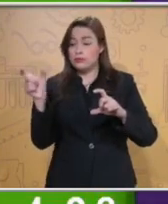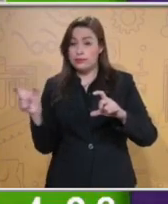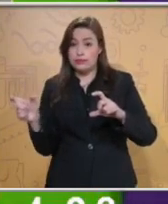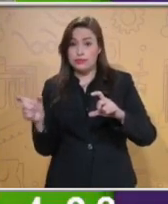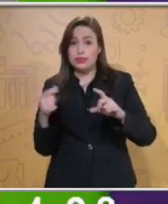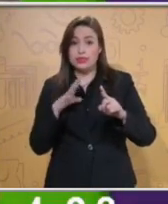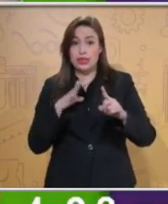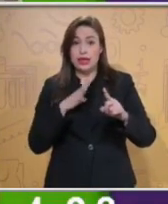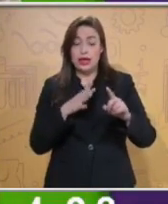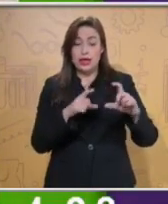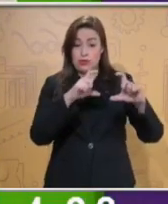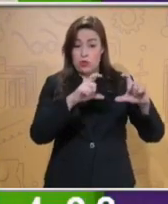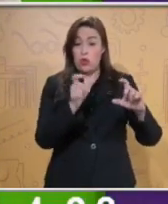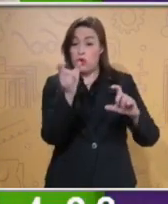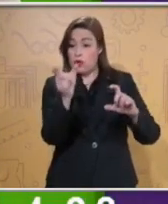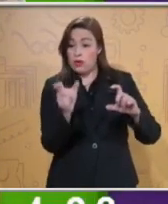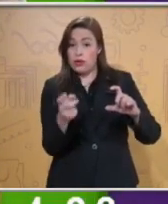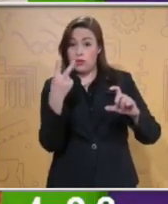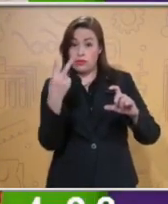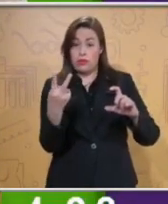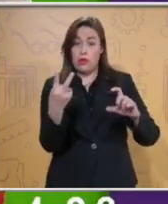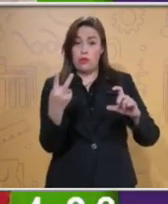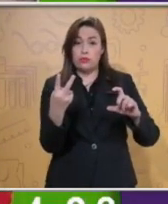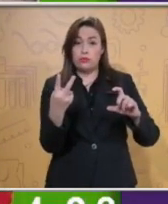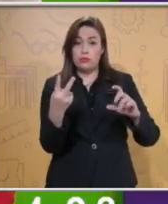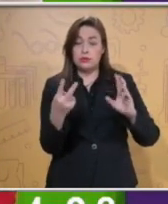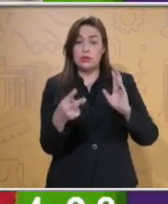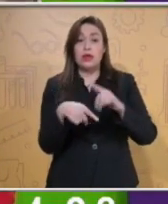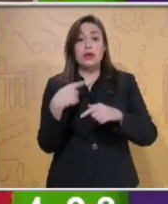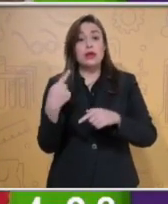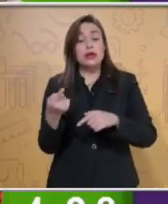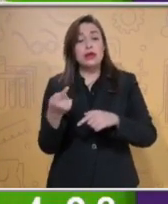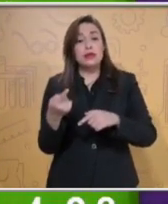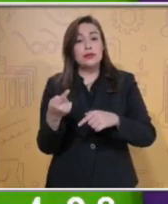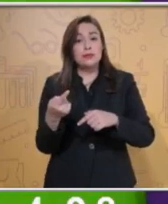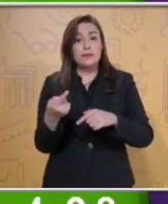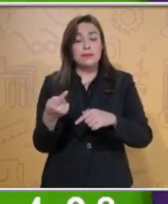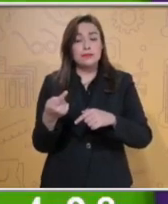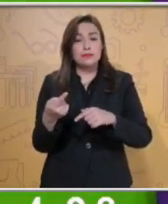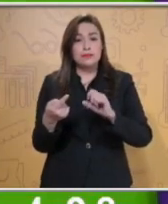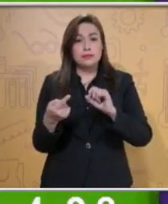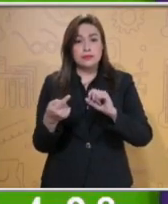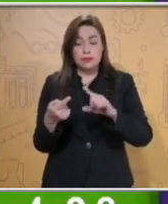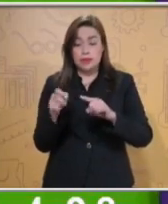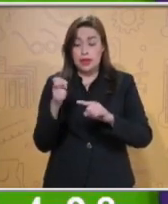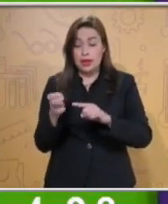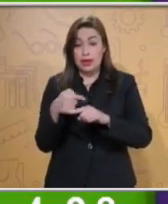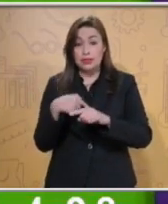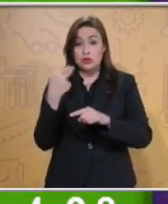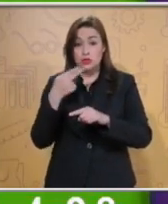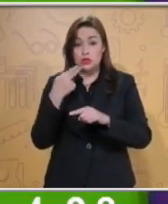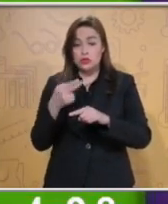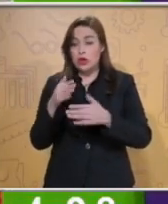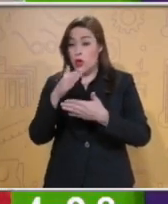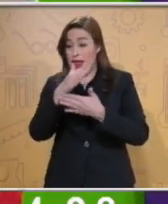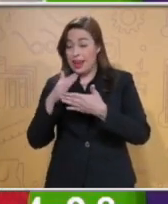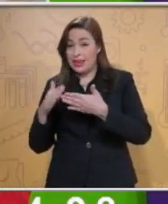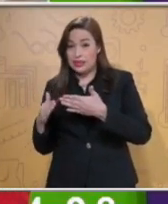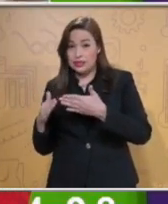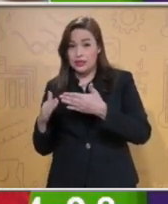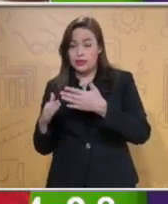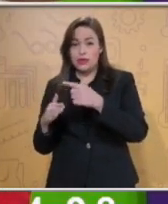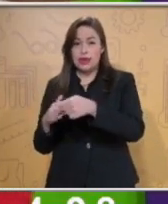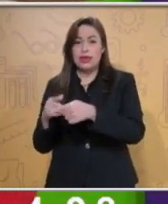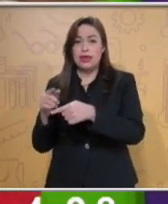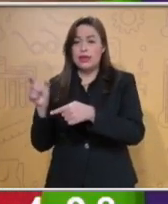middle, we can say in the second level or the second tier. They are using diagonal lines and straight